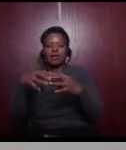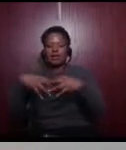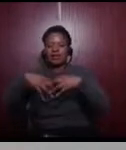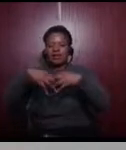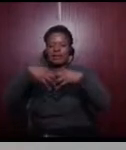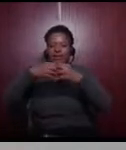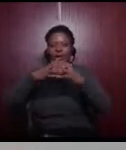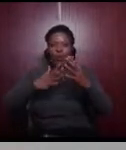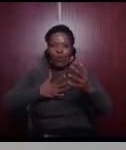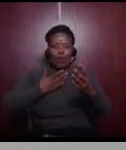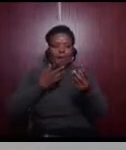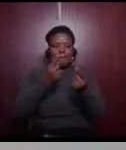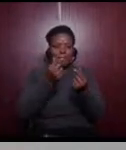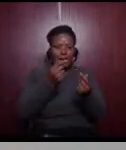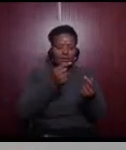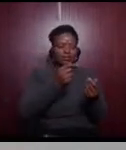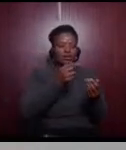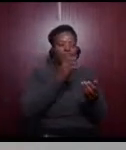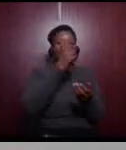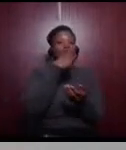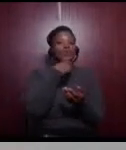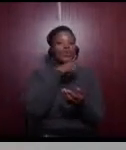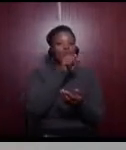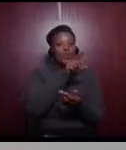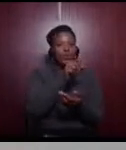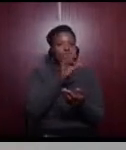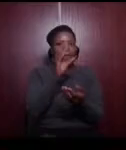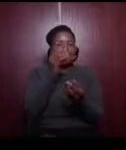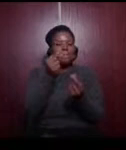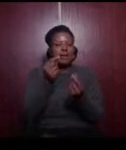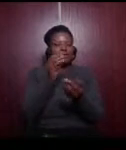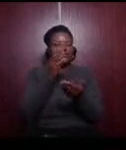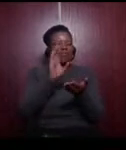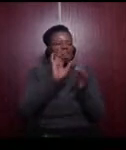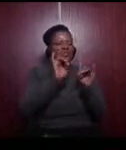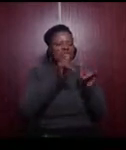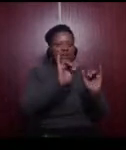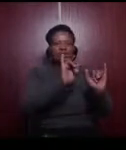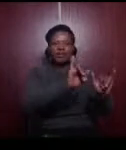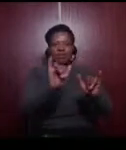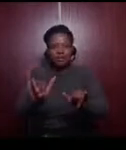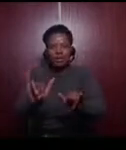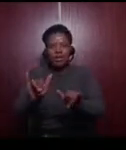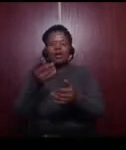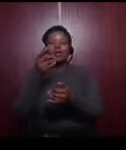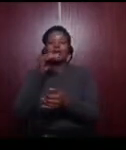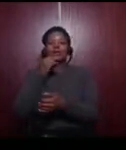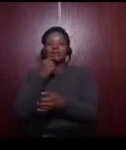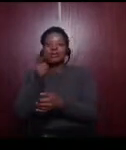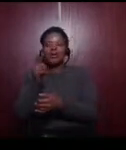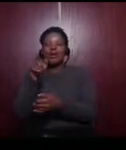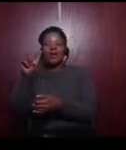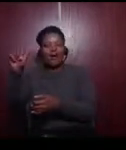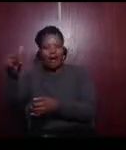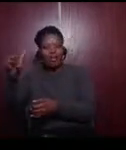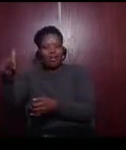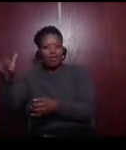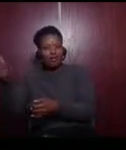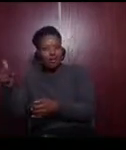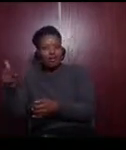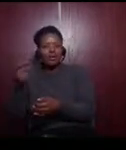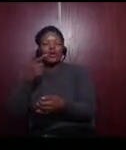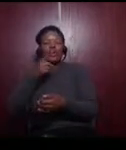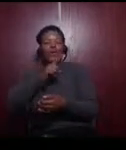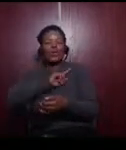but there are others maybe that they know of. So what about those other funds? Why are they